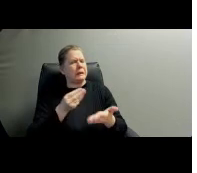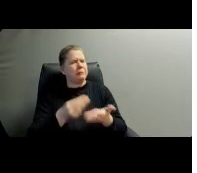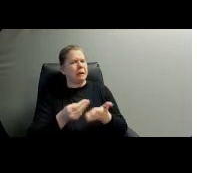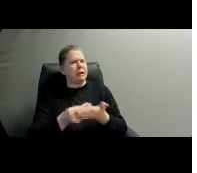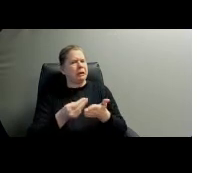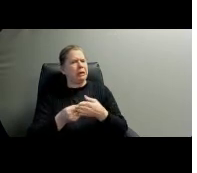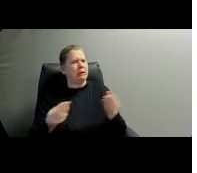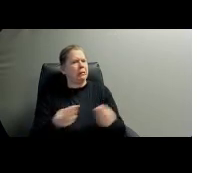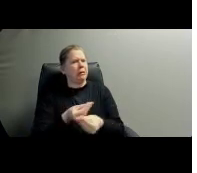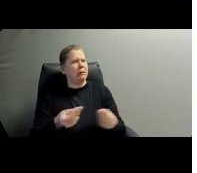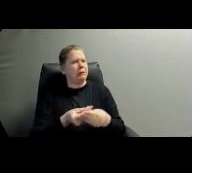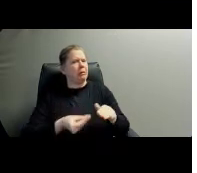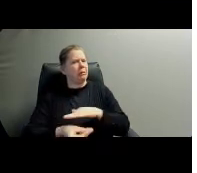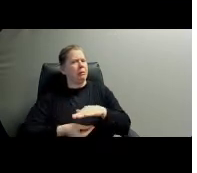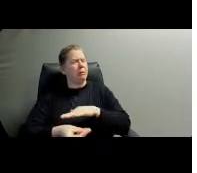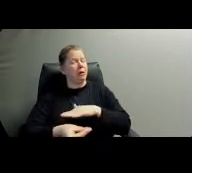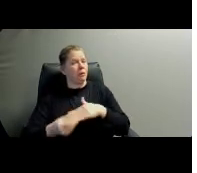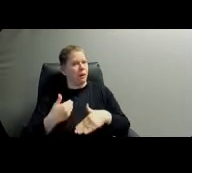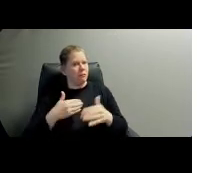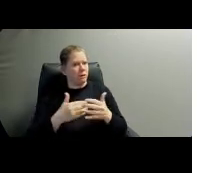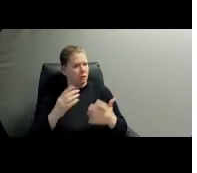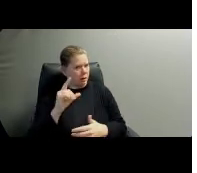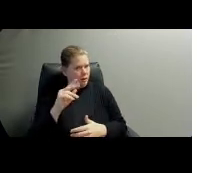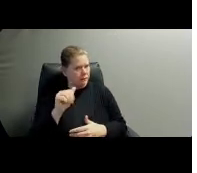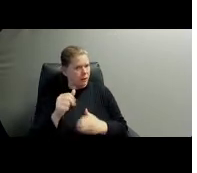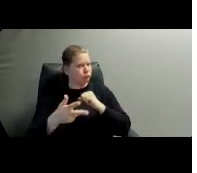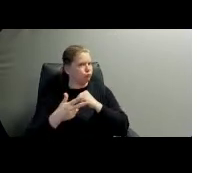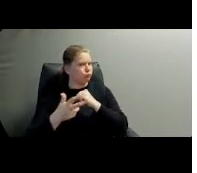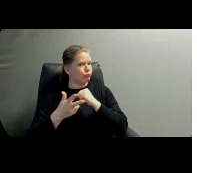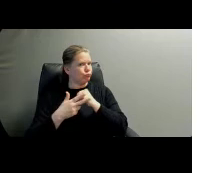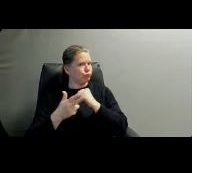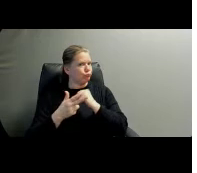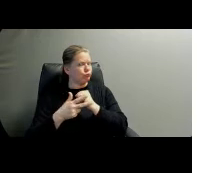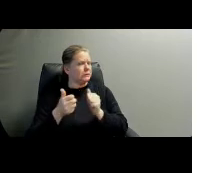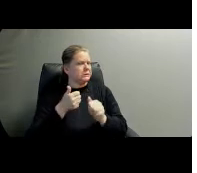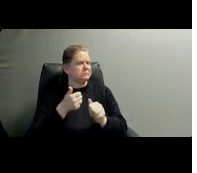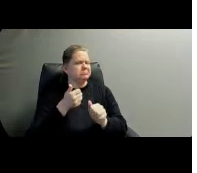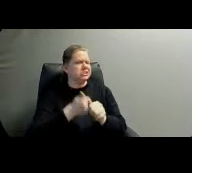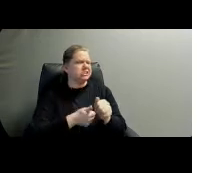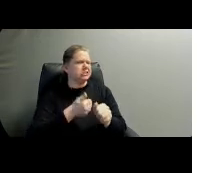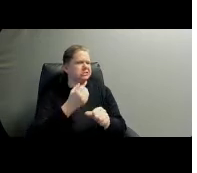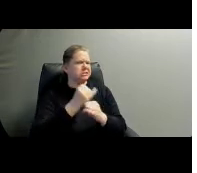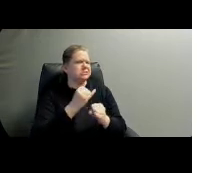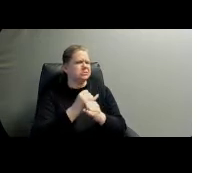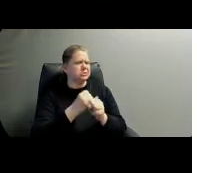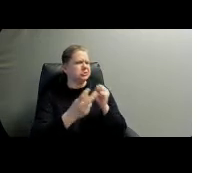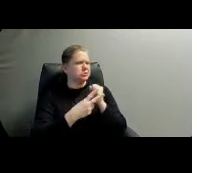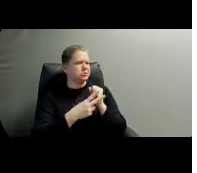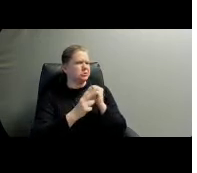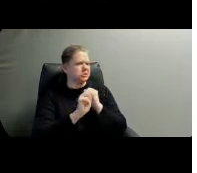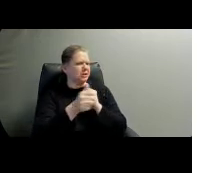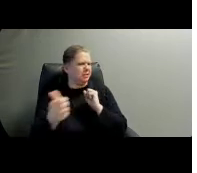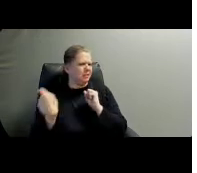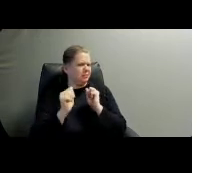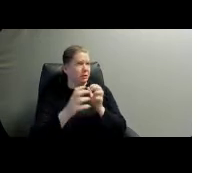financial institutes have a lot of data which they store independently. Of course, like there's a lot of sensitive information and